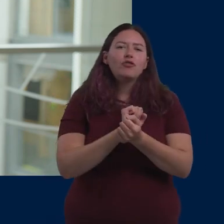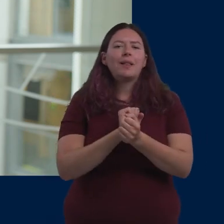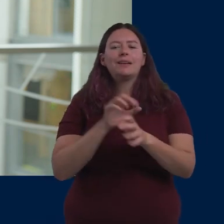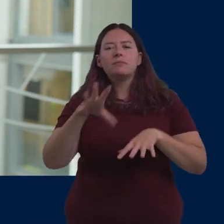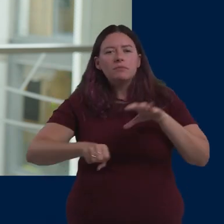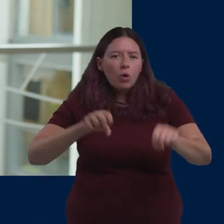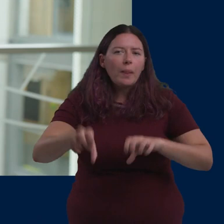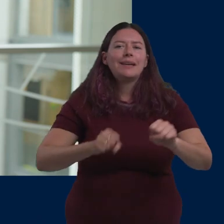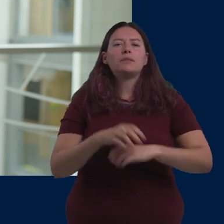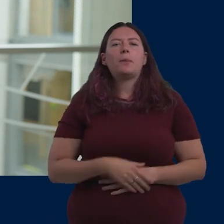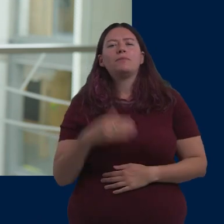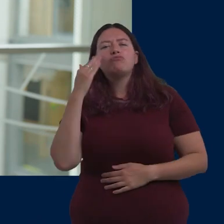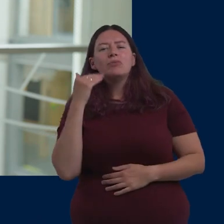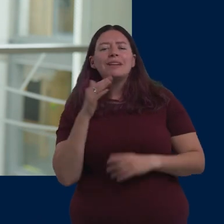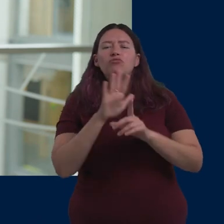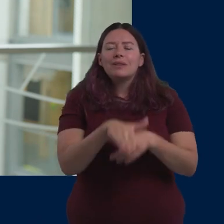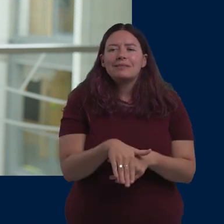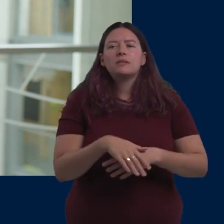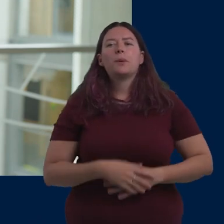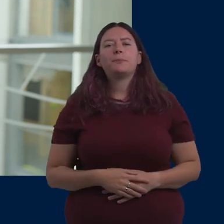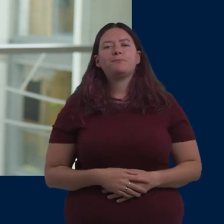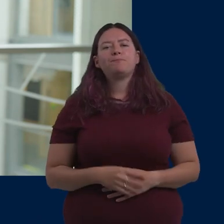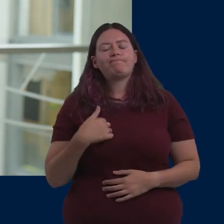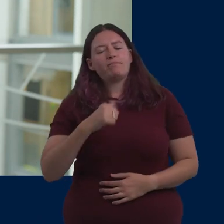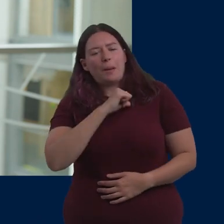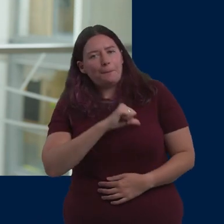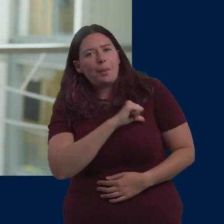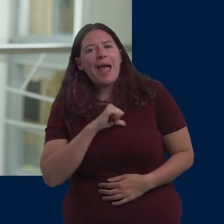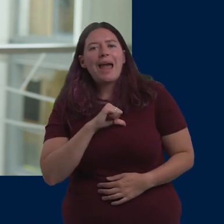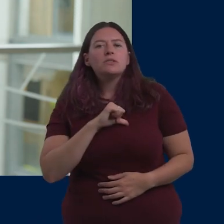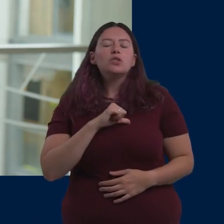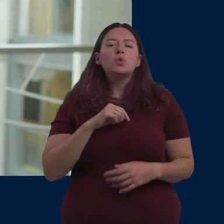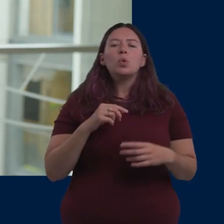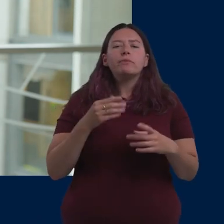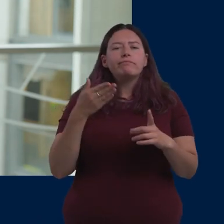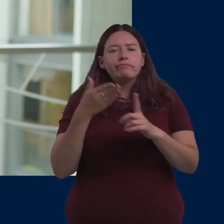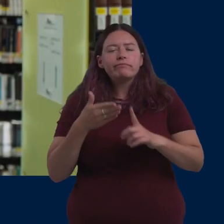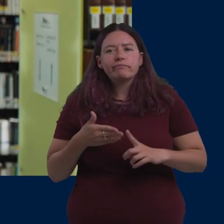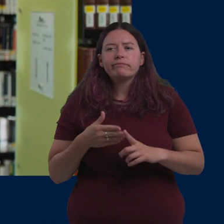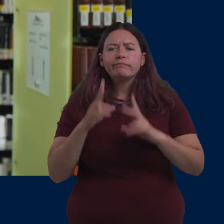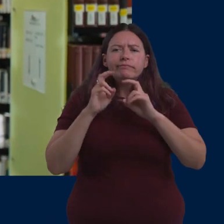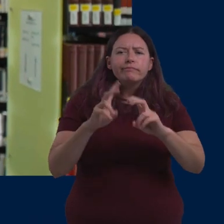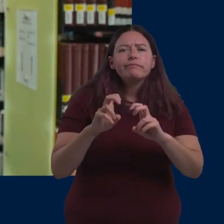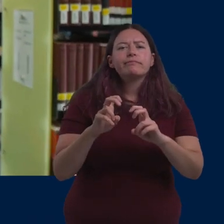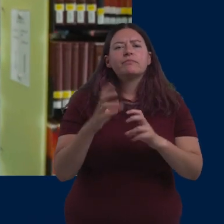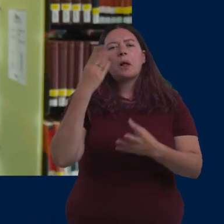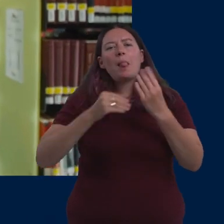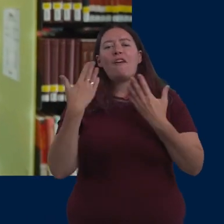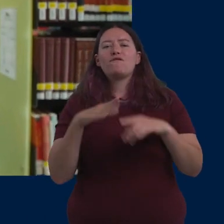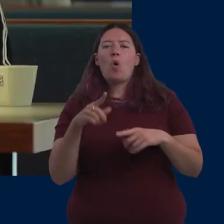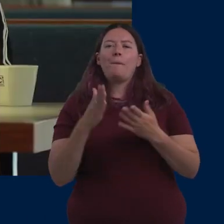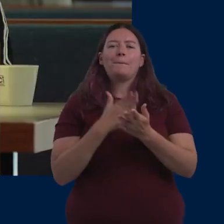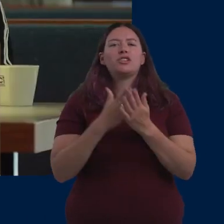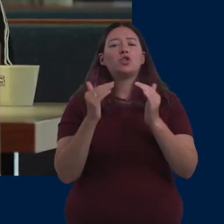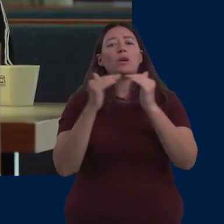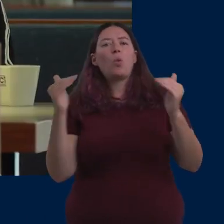colonialism, race, and racism, and pledges to address the findings and learn lessons as it strives to achieve